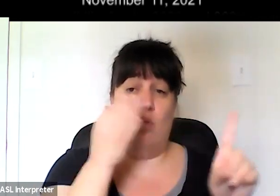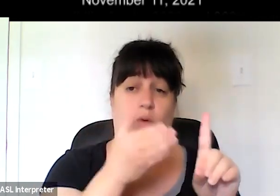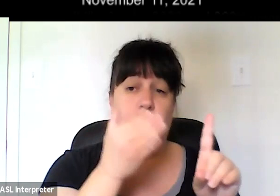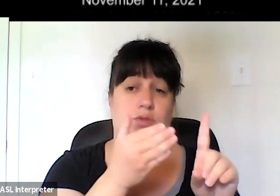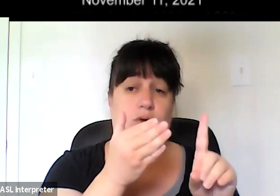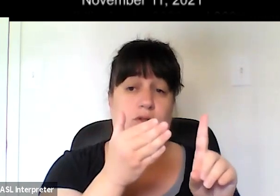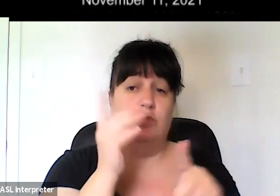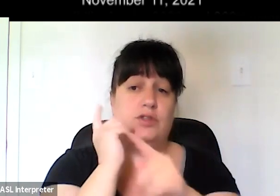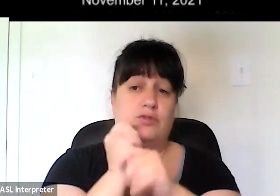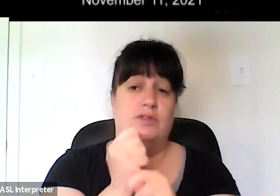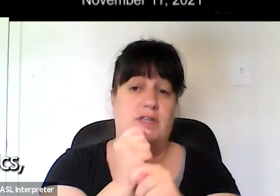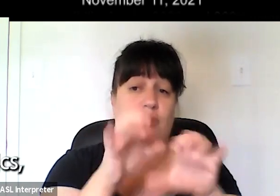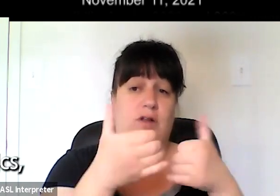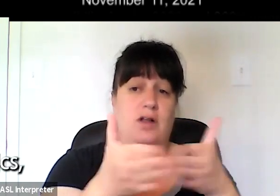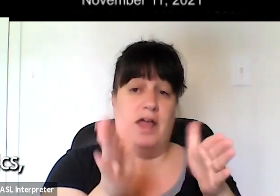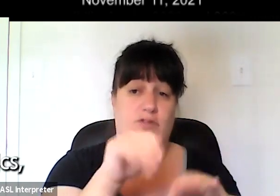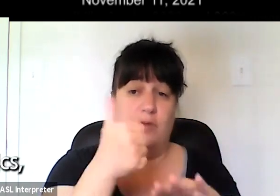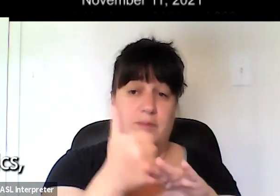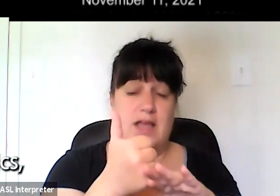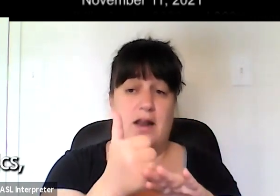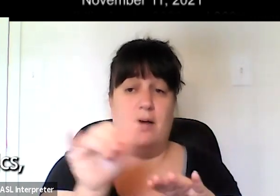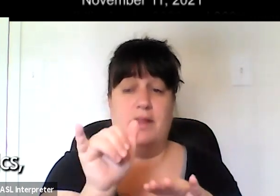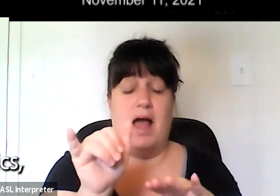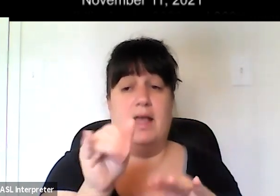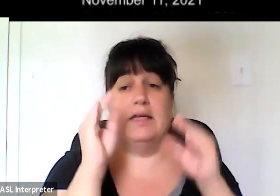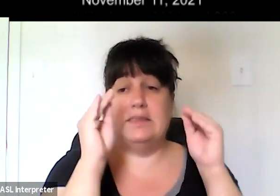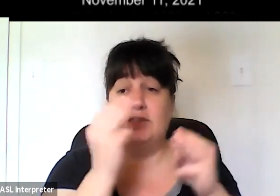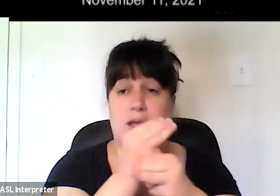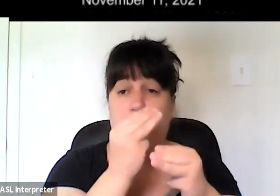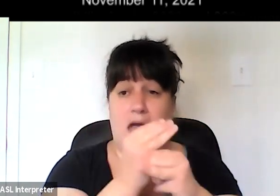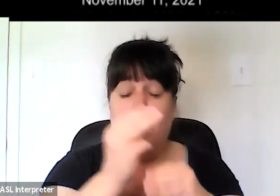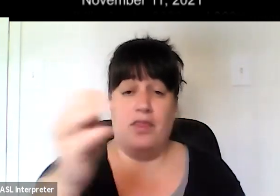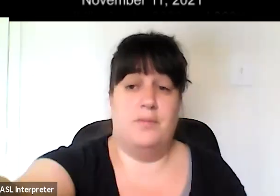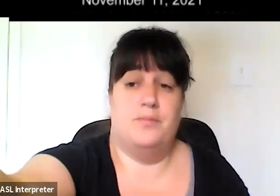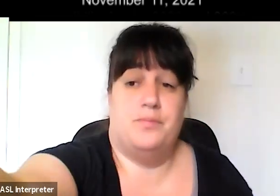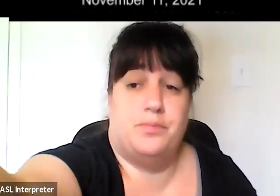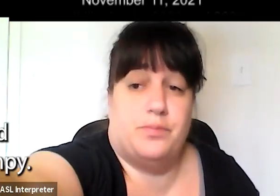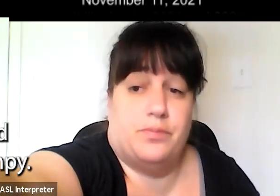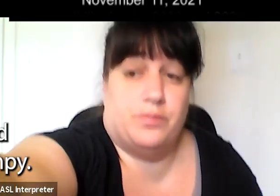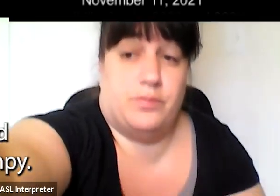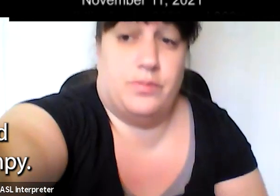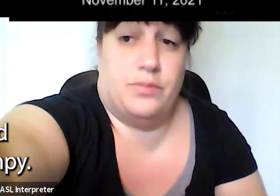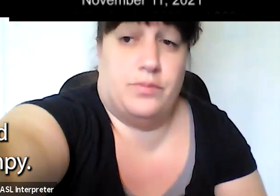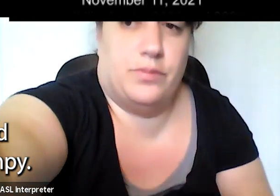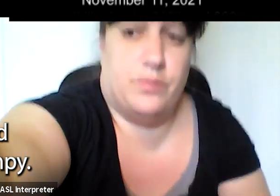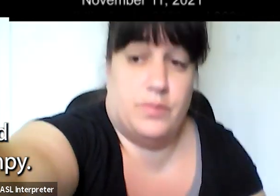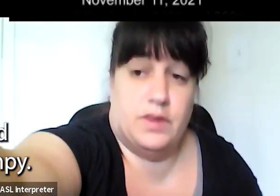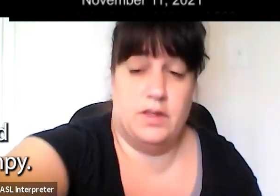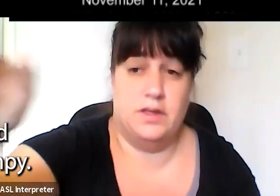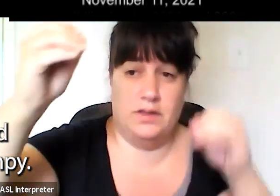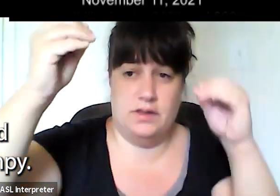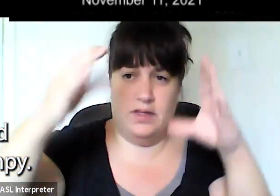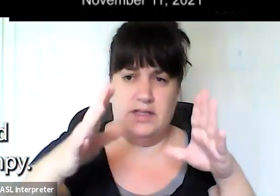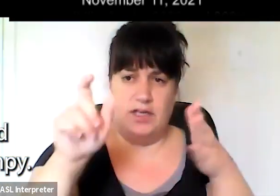traditional classroom setup. So let's say for teaching mathematics, the teacher will go up and write long equations on